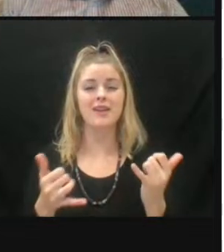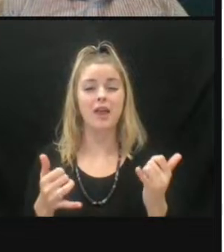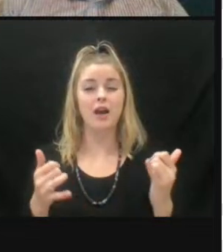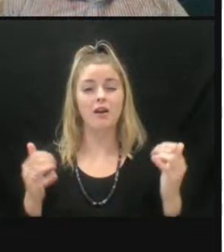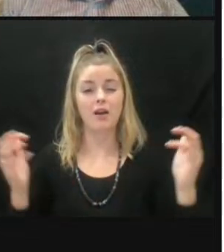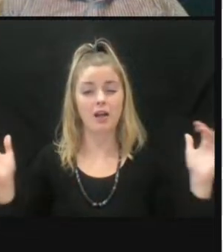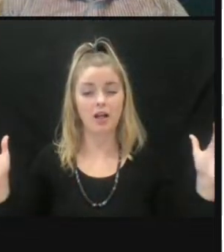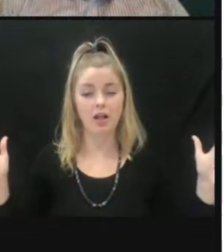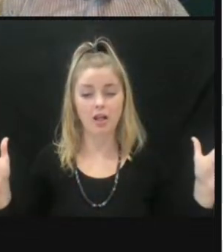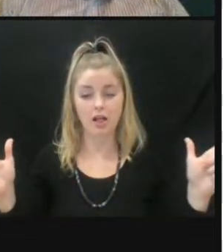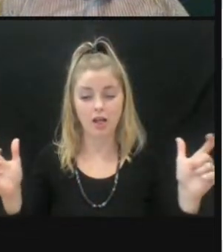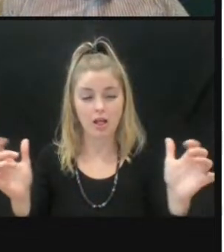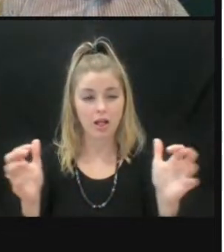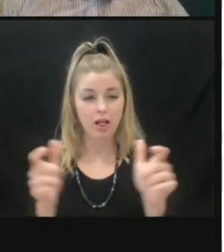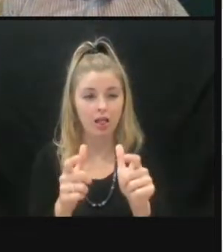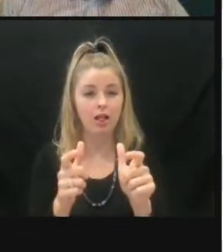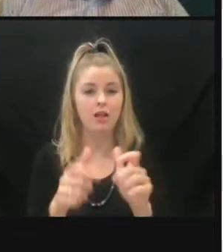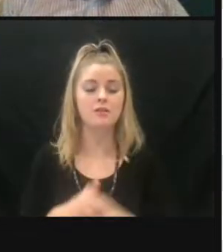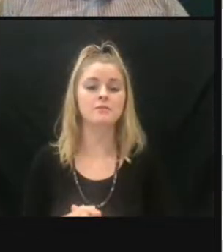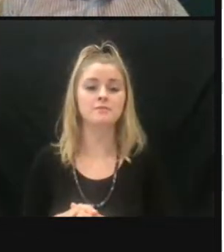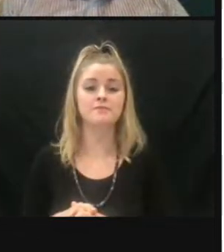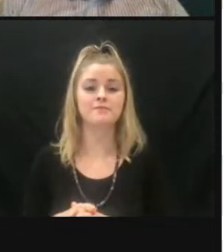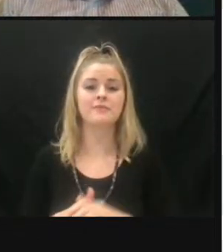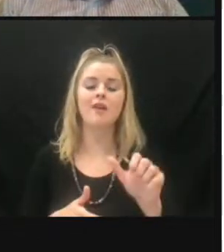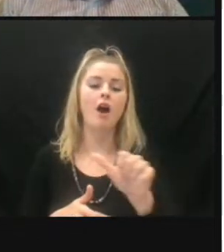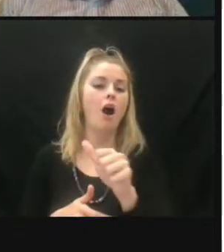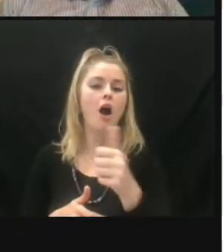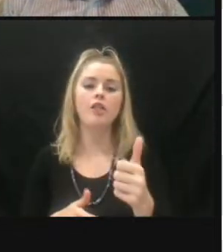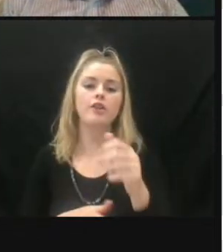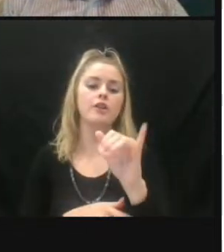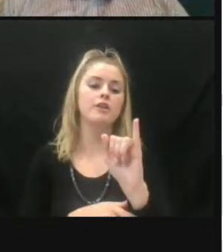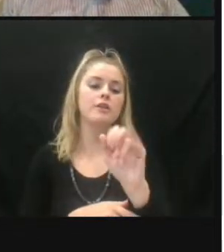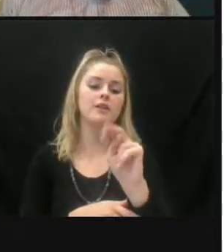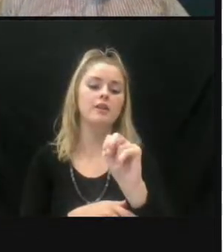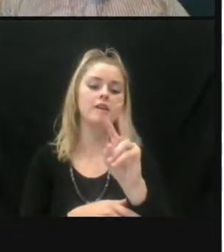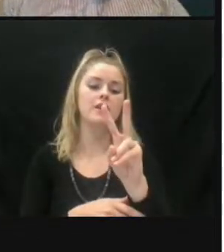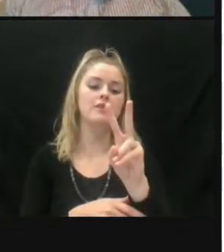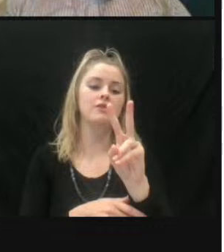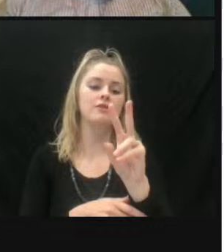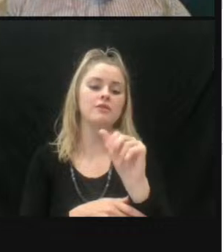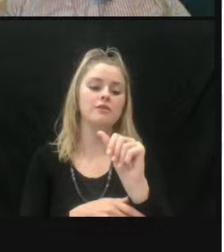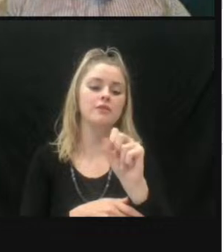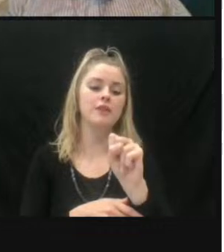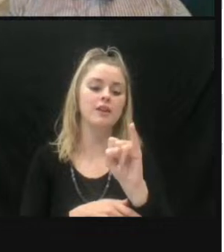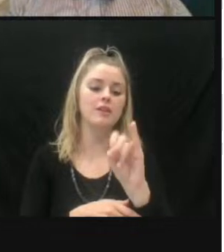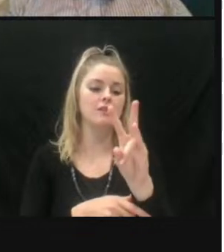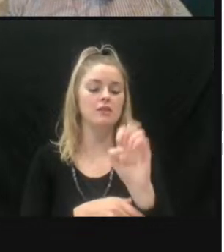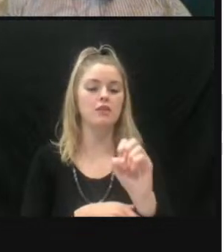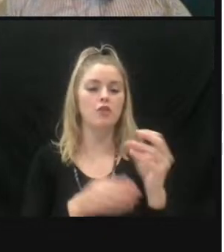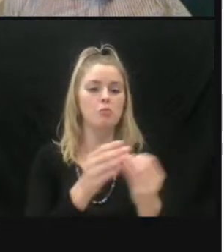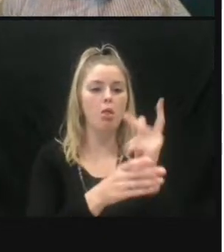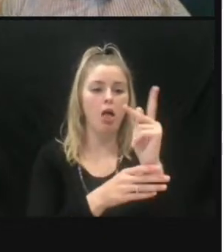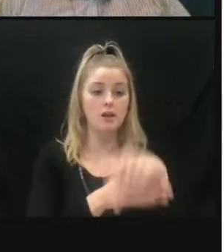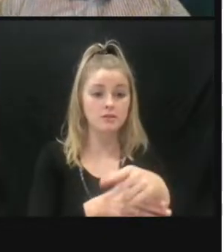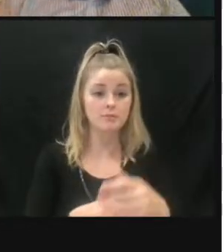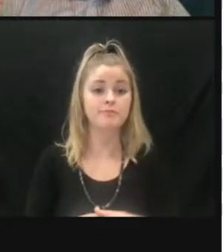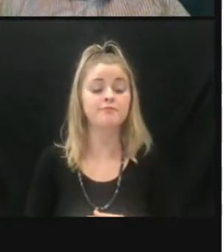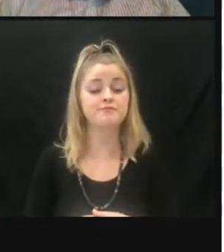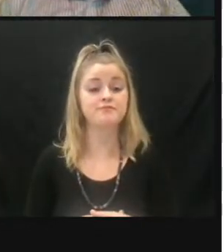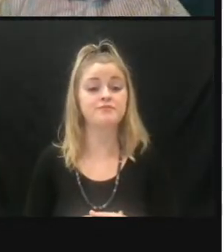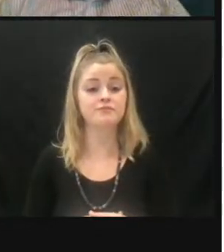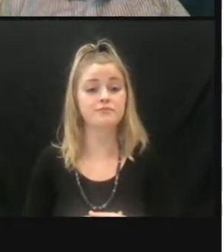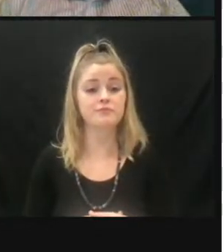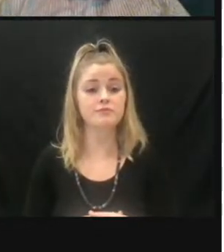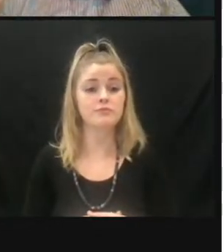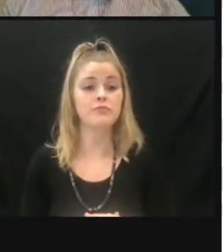former times, outcompeted by invasive phragmite reeds. So there is a native phragmite reed. It's a when we're talking